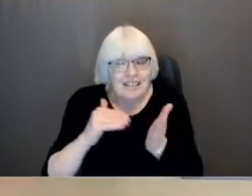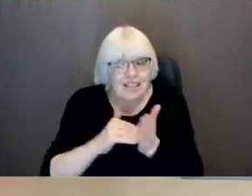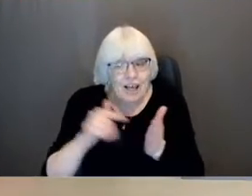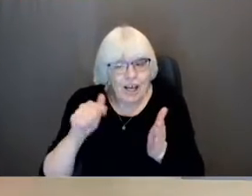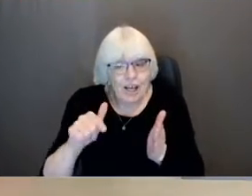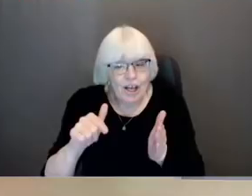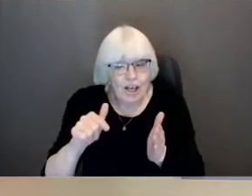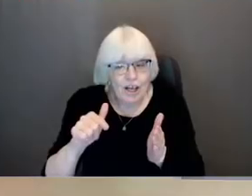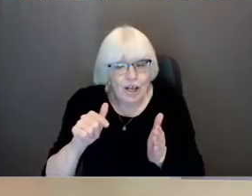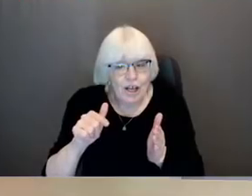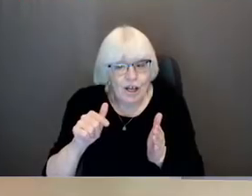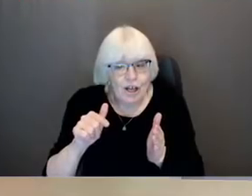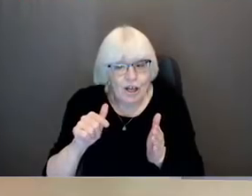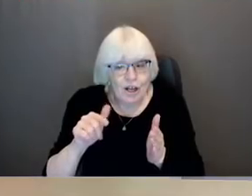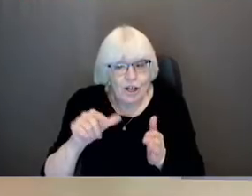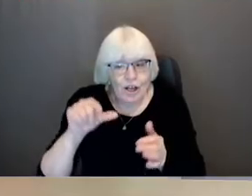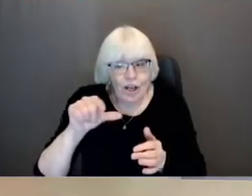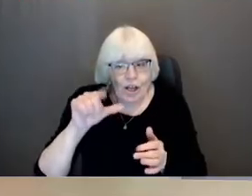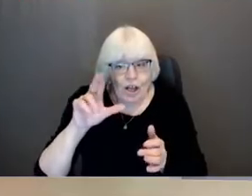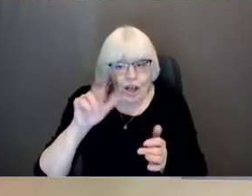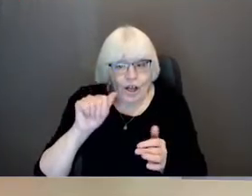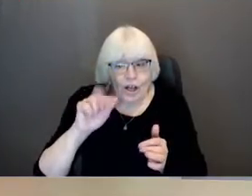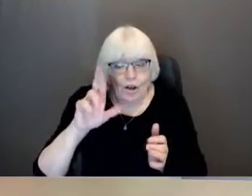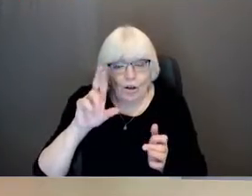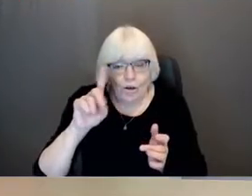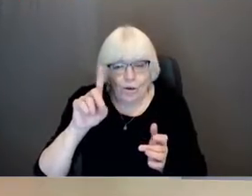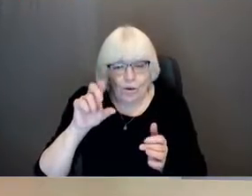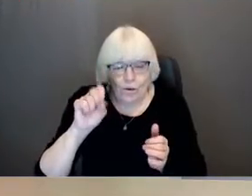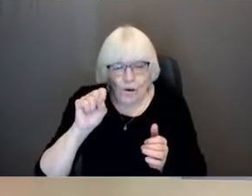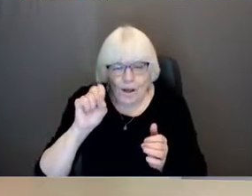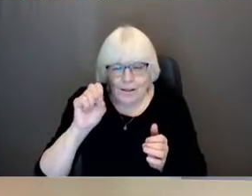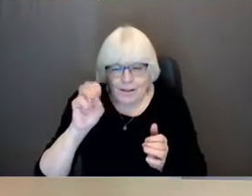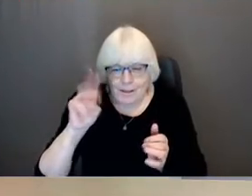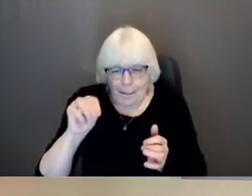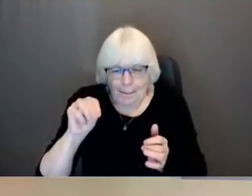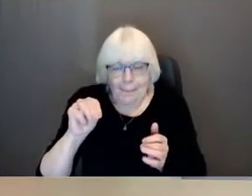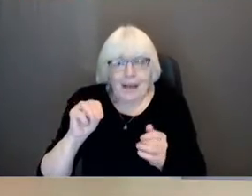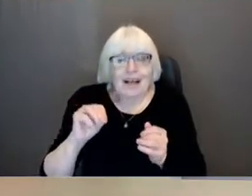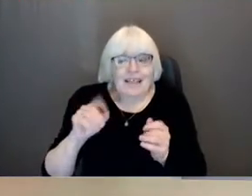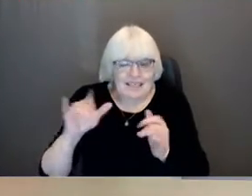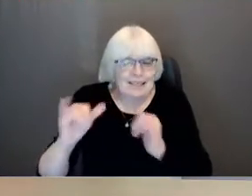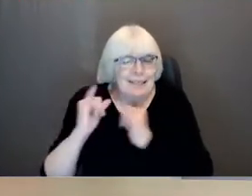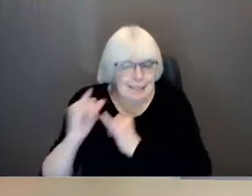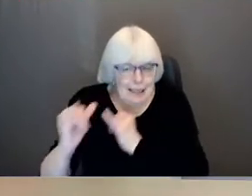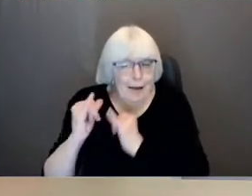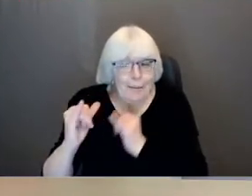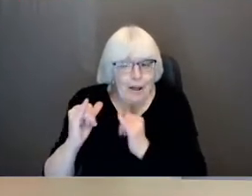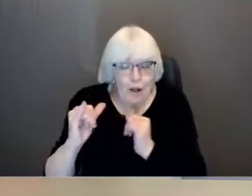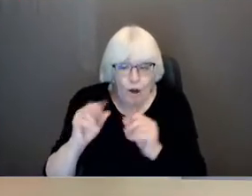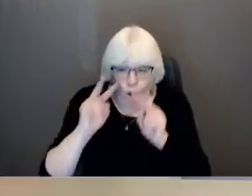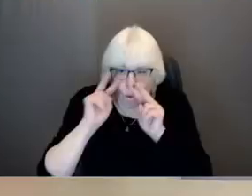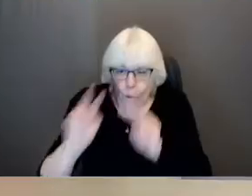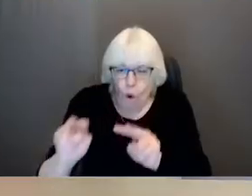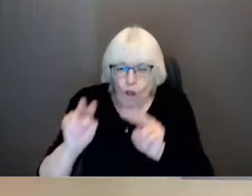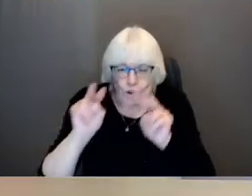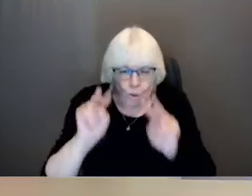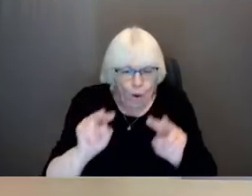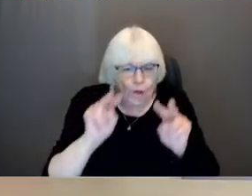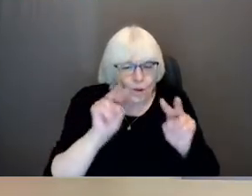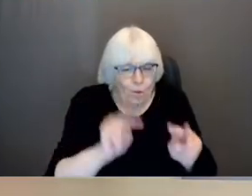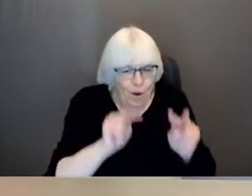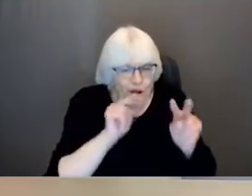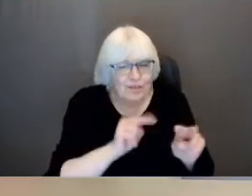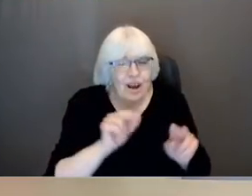information really that is happening elsewhere. So we're watching what has happened with Omicron waves and their related